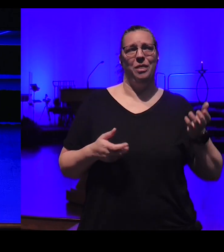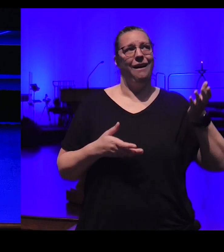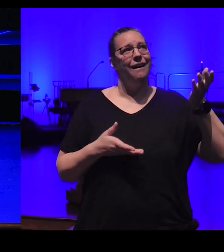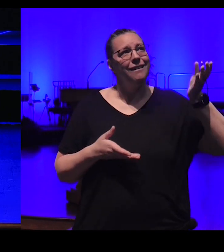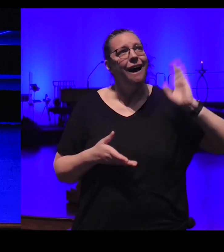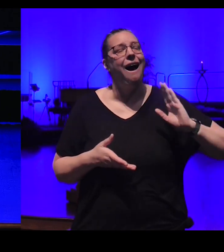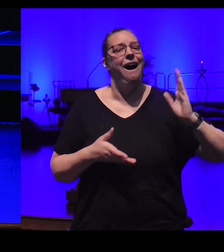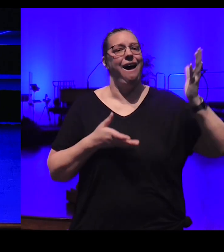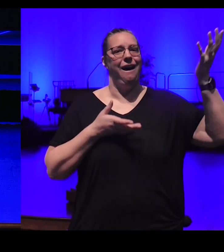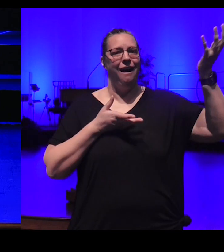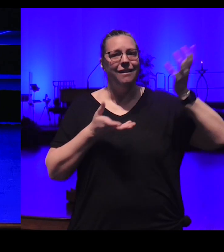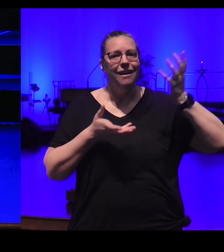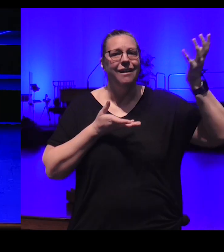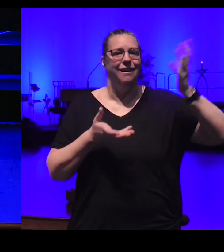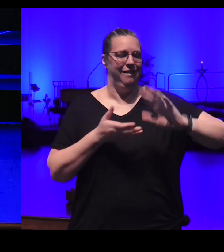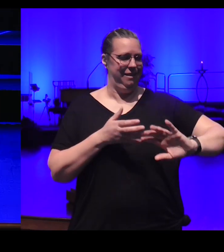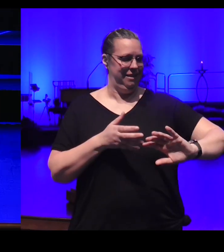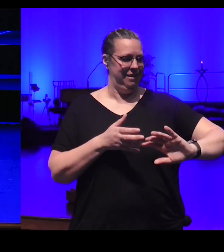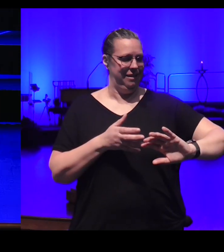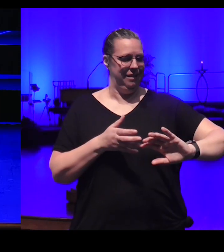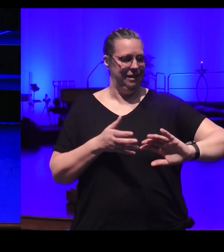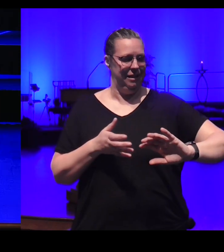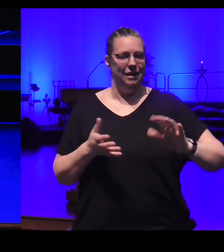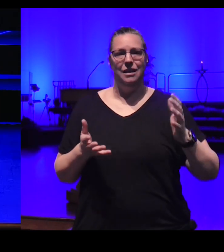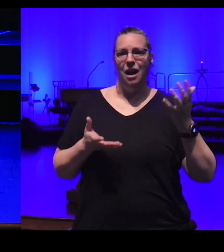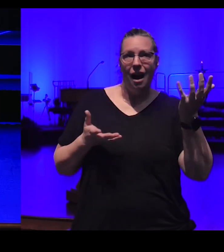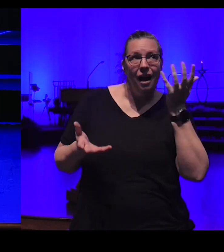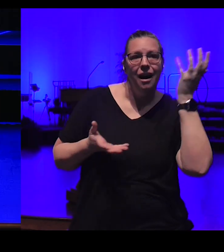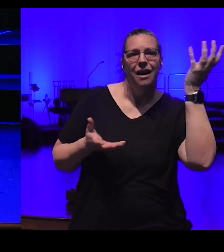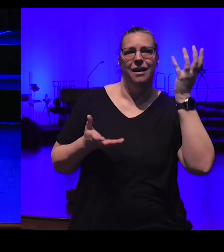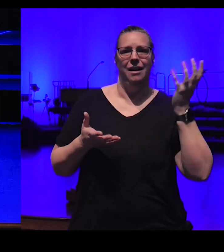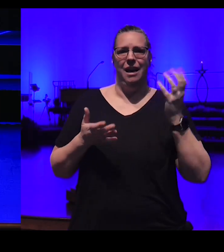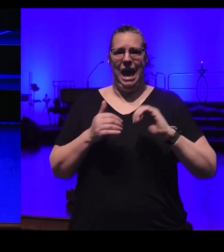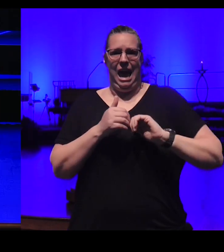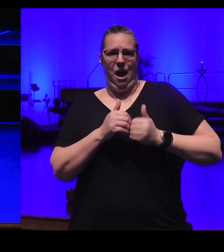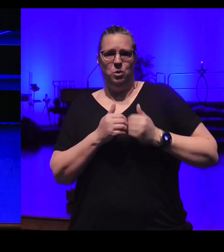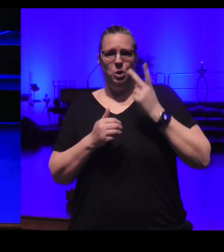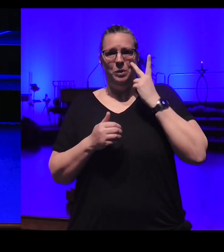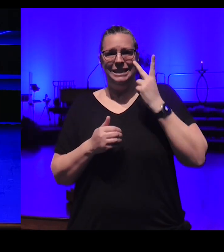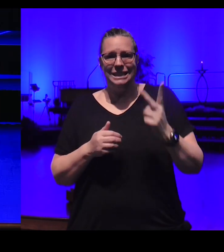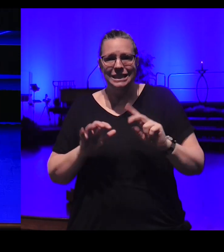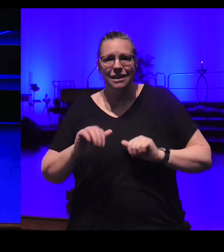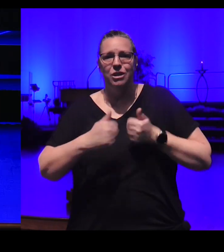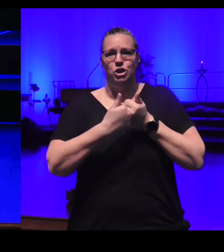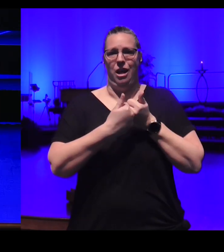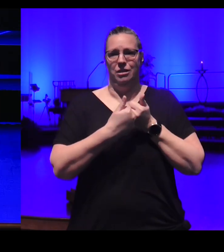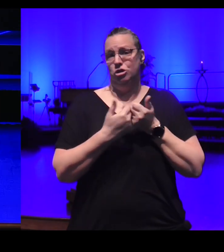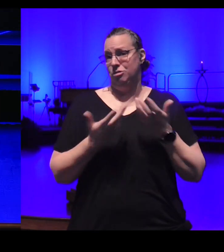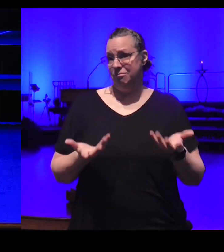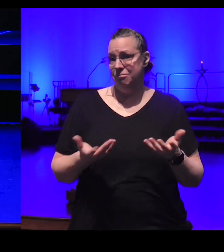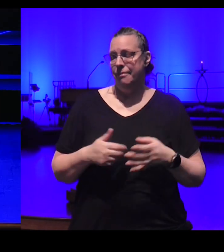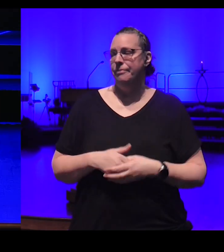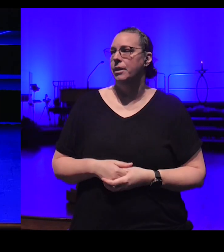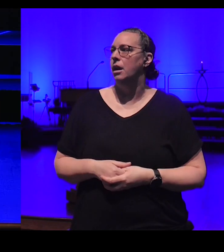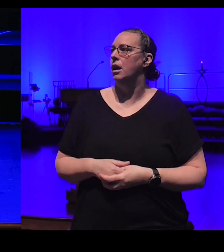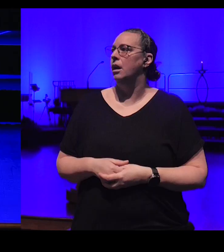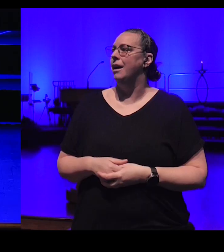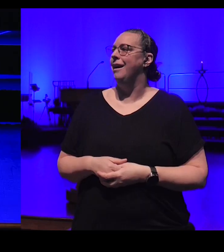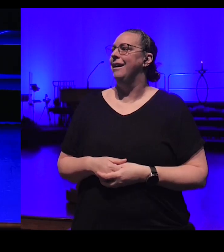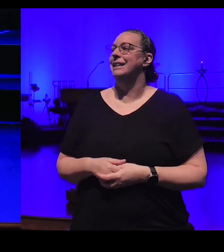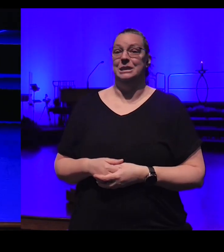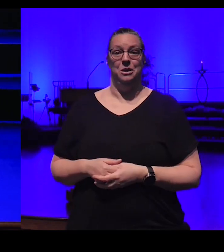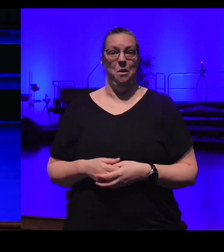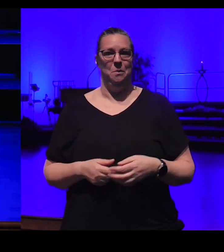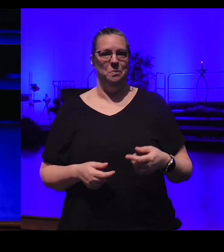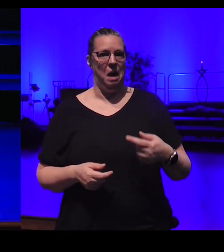we transform the way that we see our challenges? You know, I like to bring a little levity to